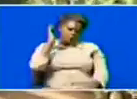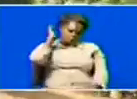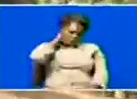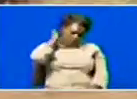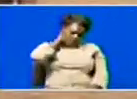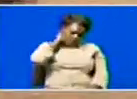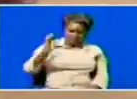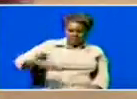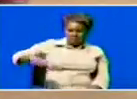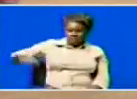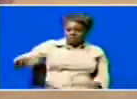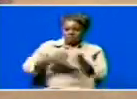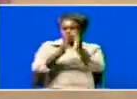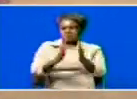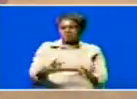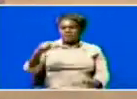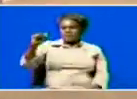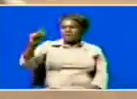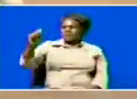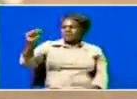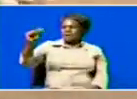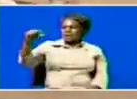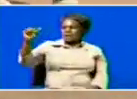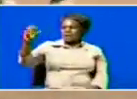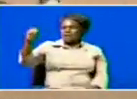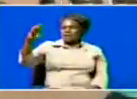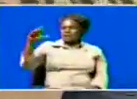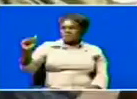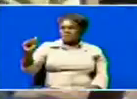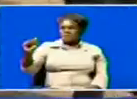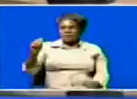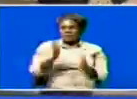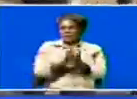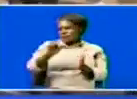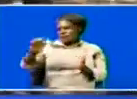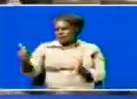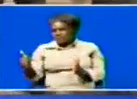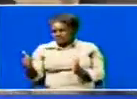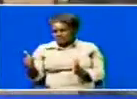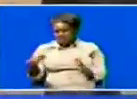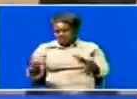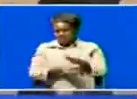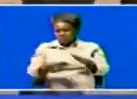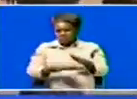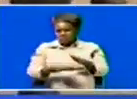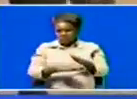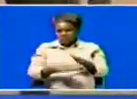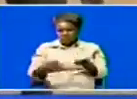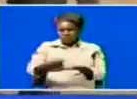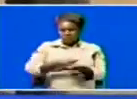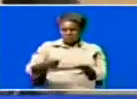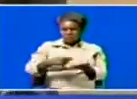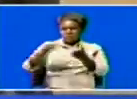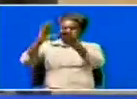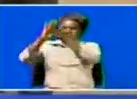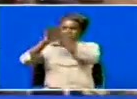County Assembly. Gatanga MCA Nahashon Githuka, Kamasharia MCA Gerald Wambogu and Deputy Secretary General Jubilee Party